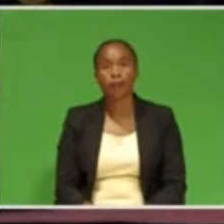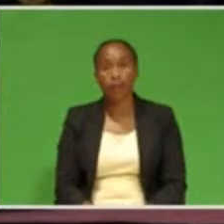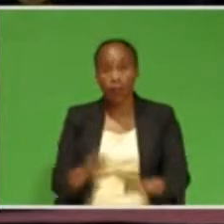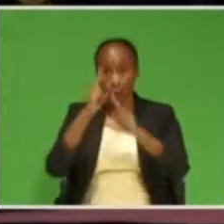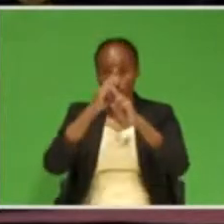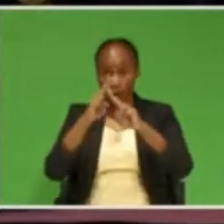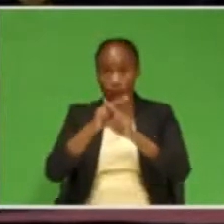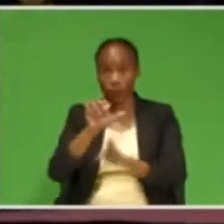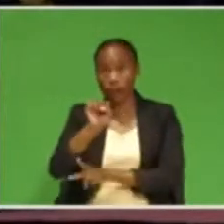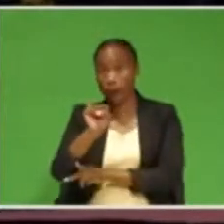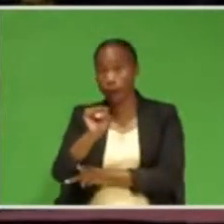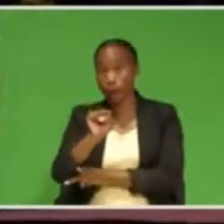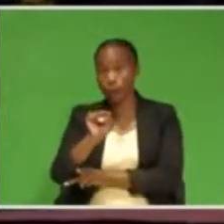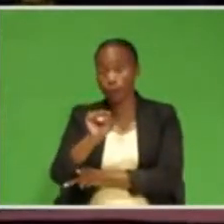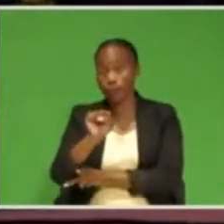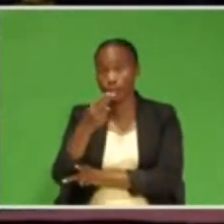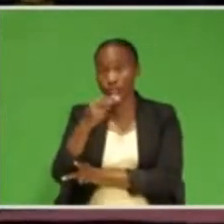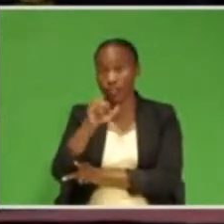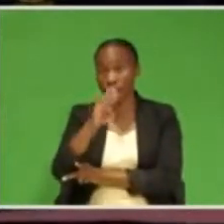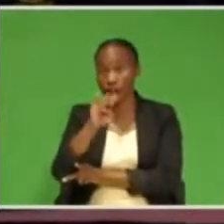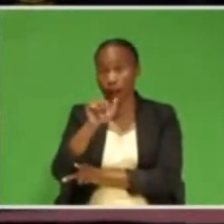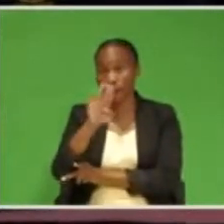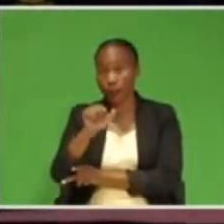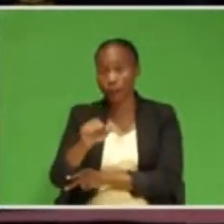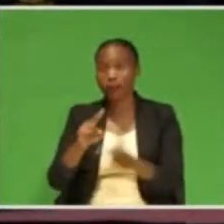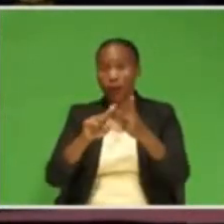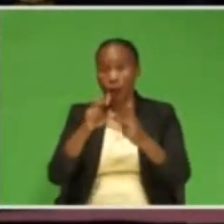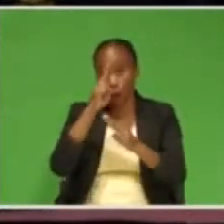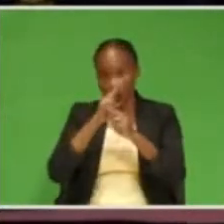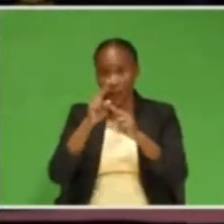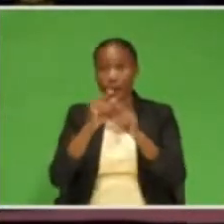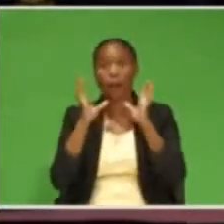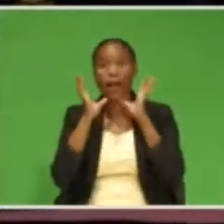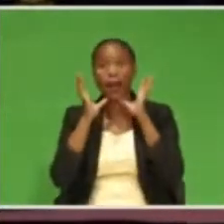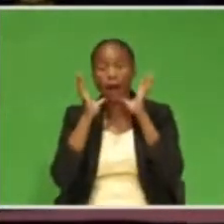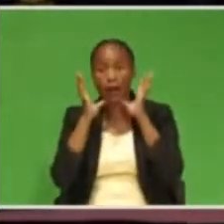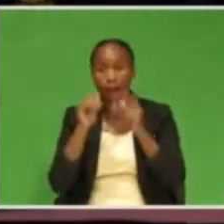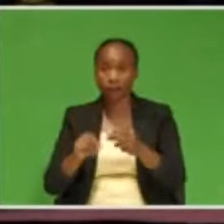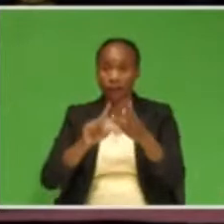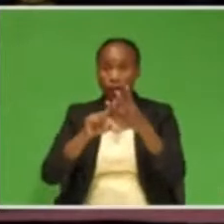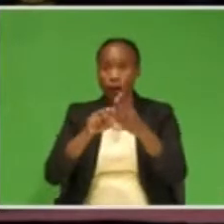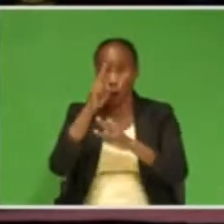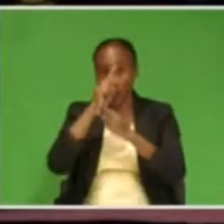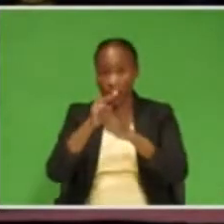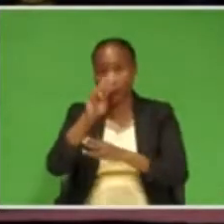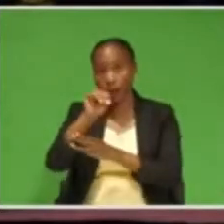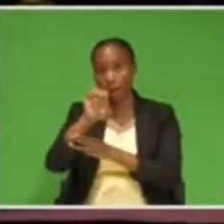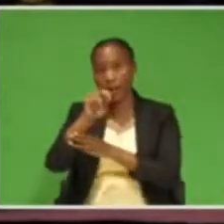Honorable Shivambo, Honorable Malema, Honorable Mente,